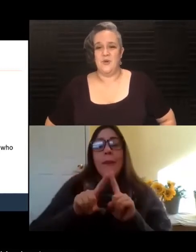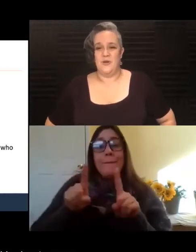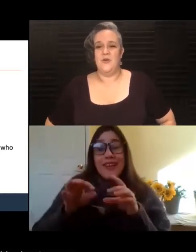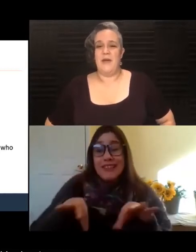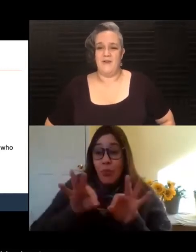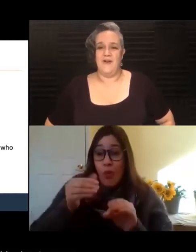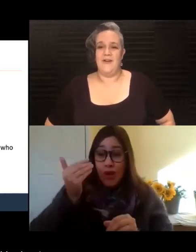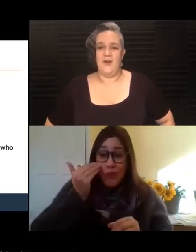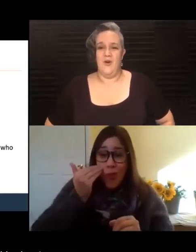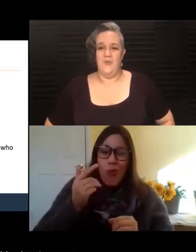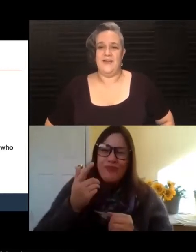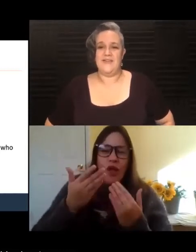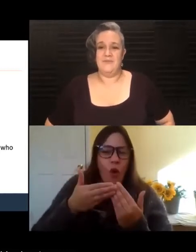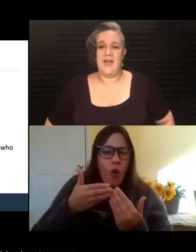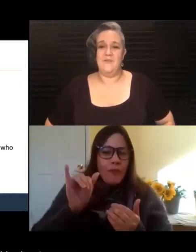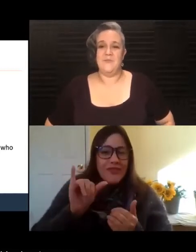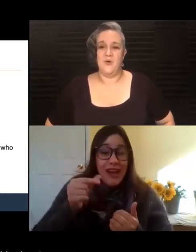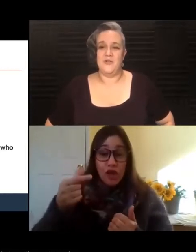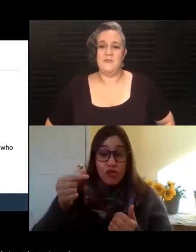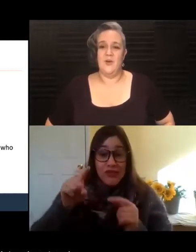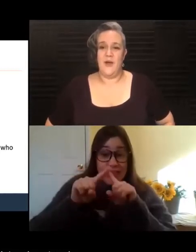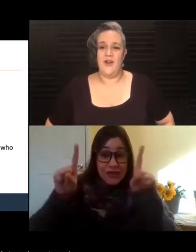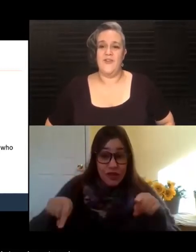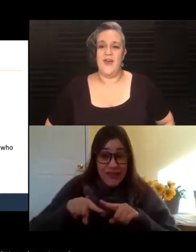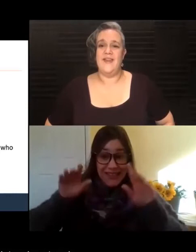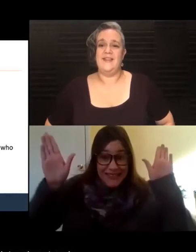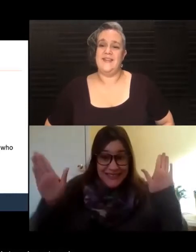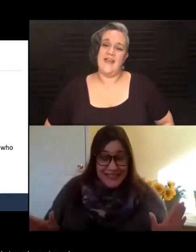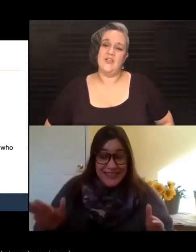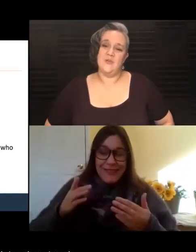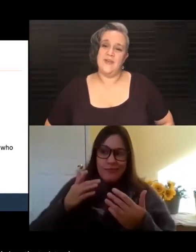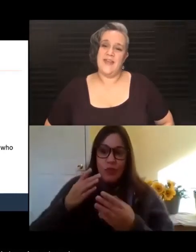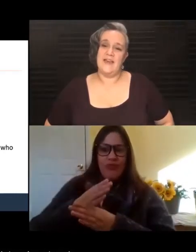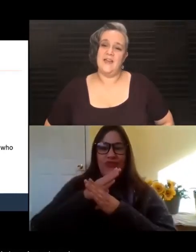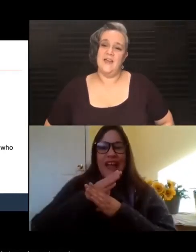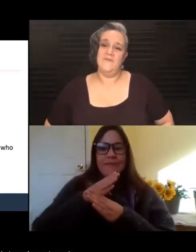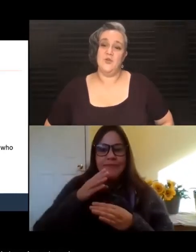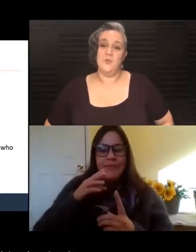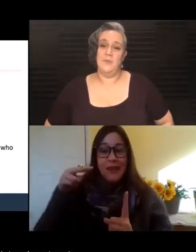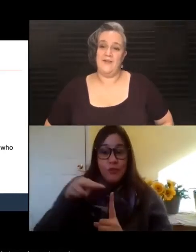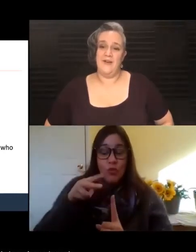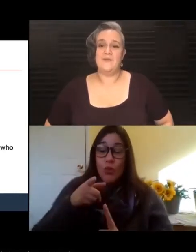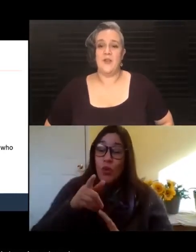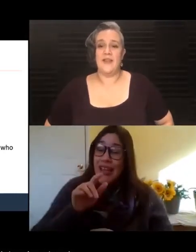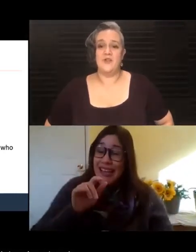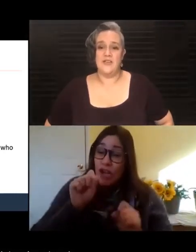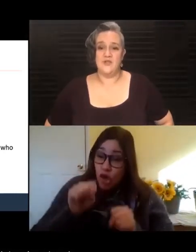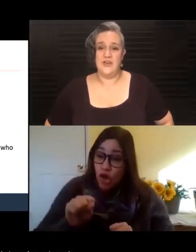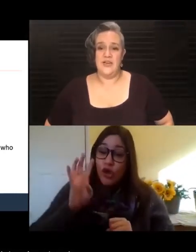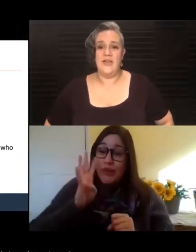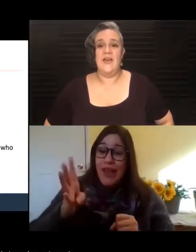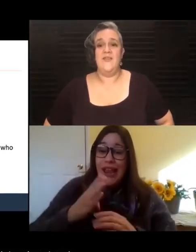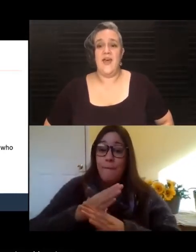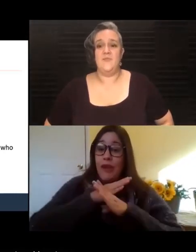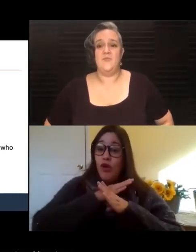comfortable showing your background at home, but at the same time, it's important to be aware that doing that virtual background is more like a green